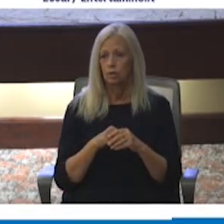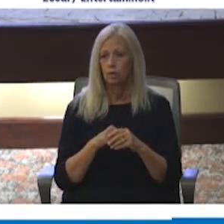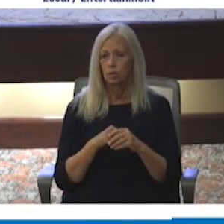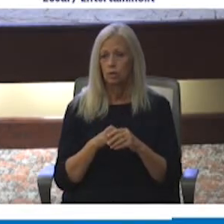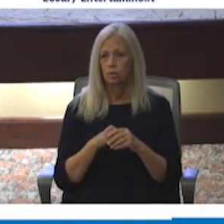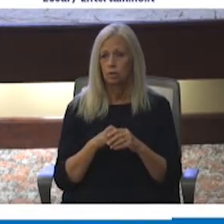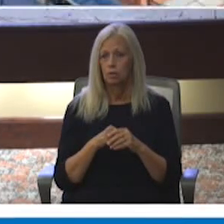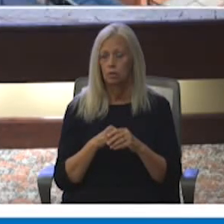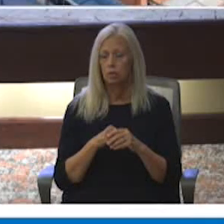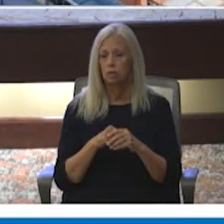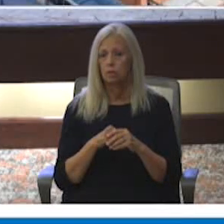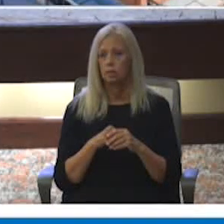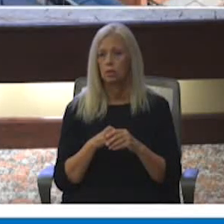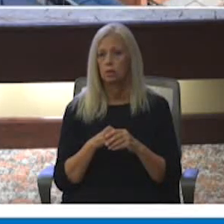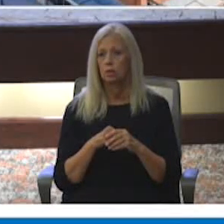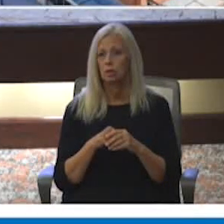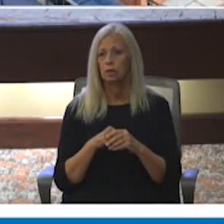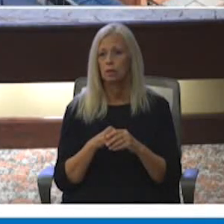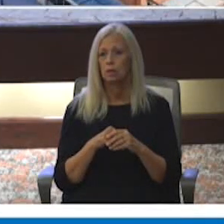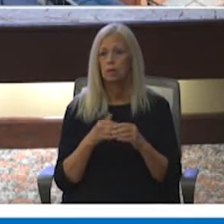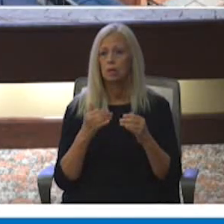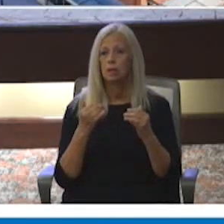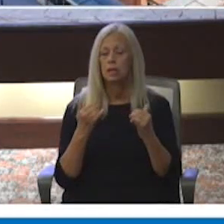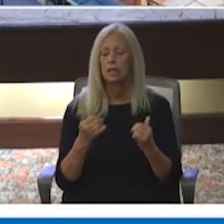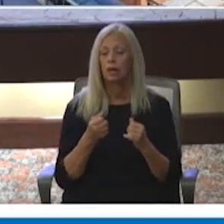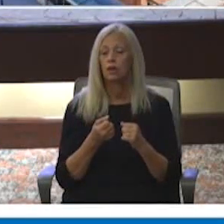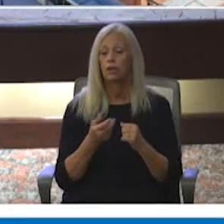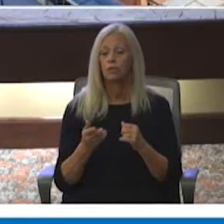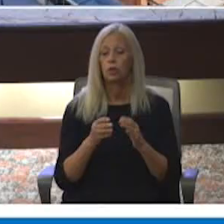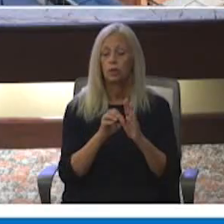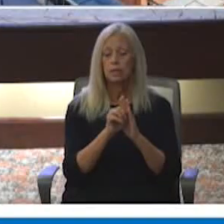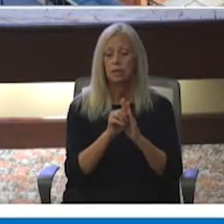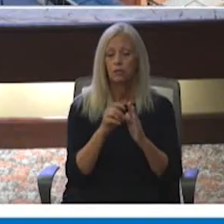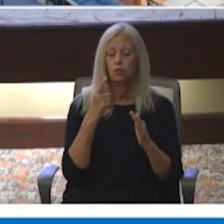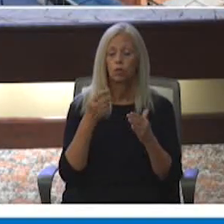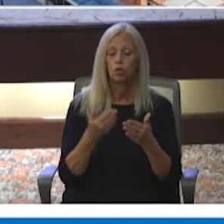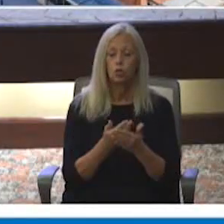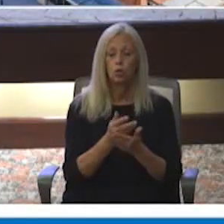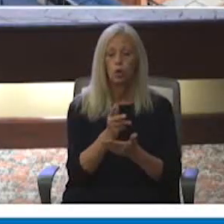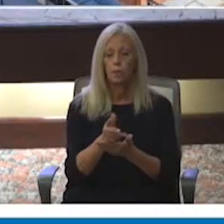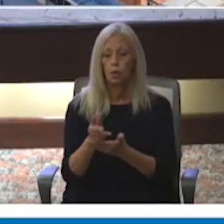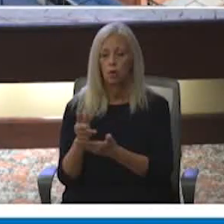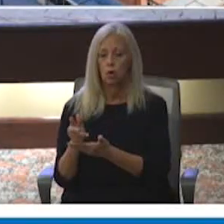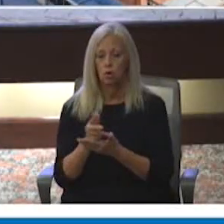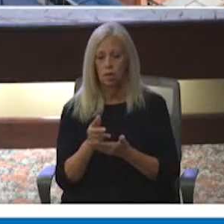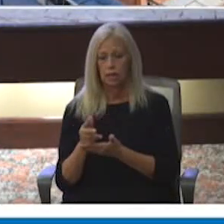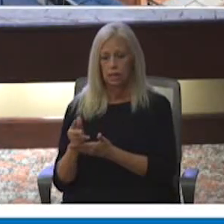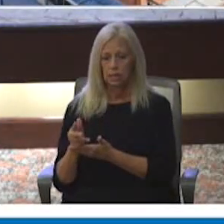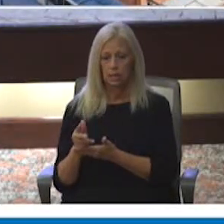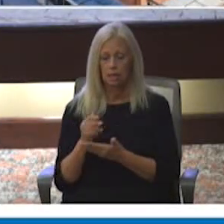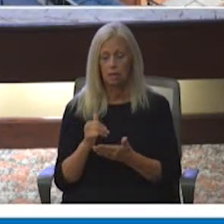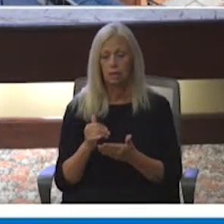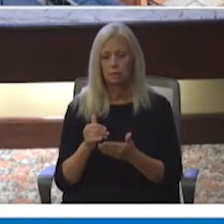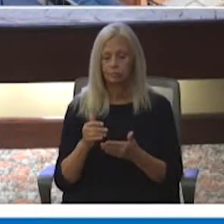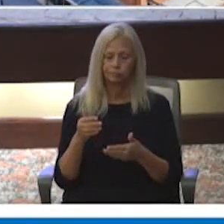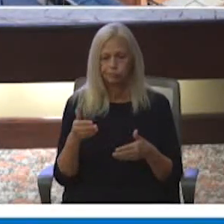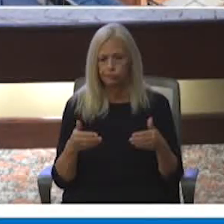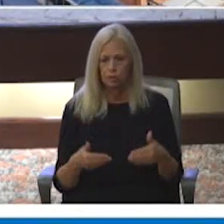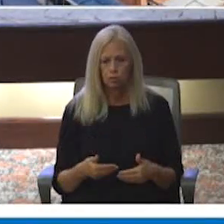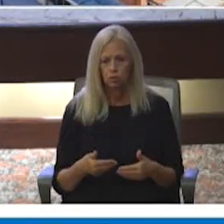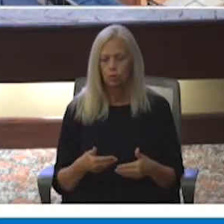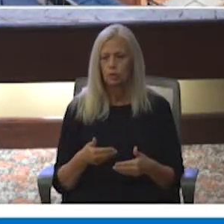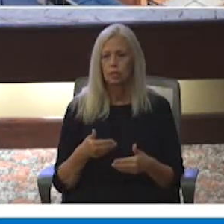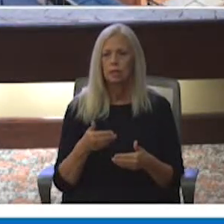South of U Parks there. Now, just a few examples of some of the new standards that are being introduced. Parking is a